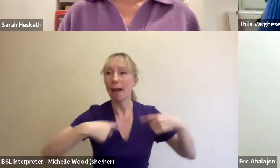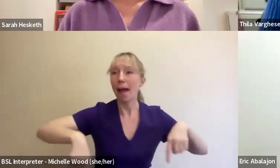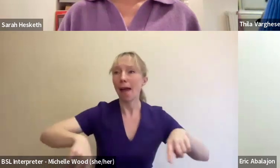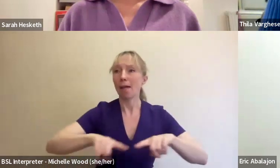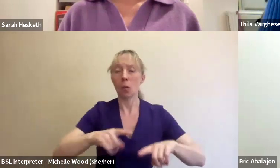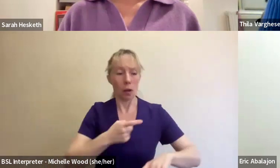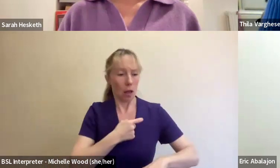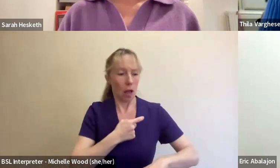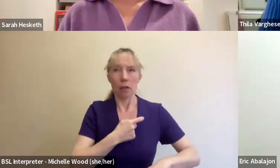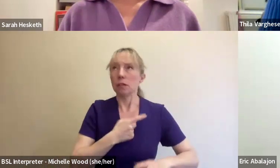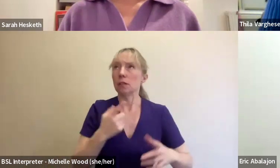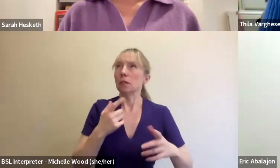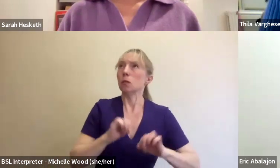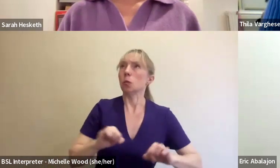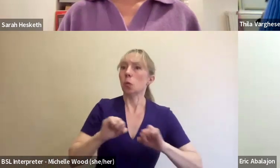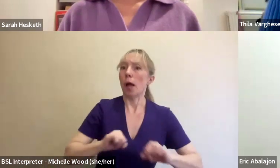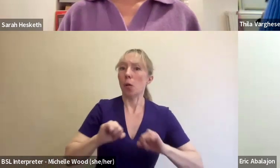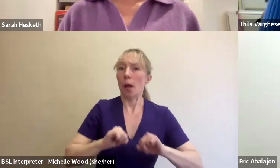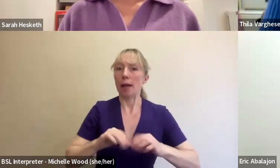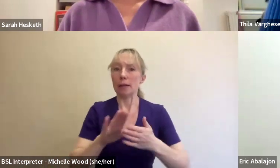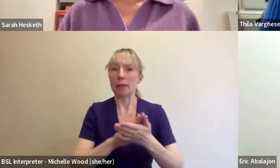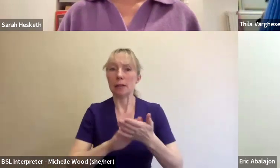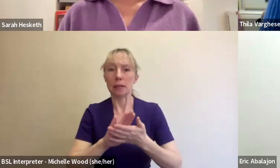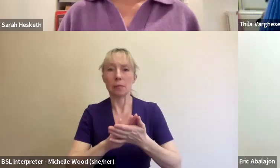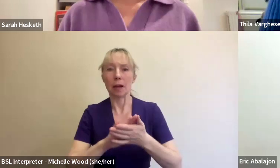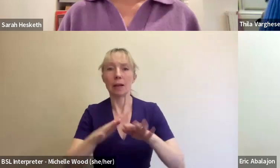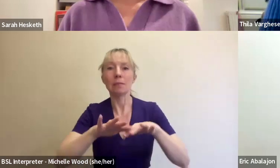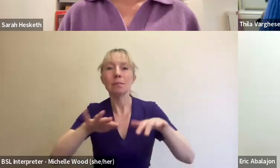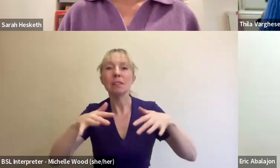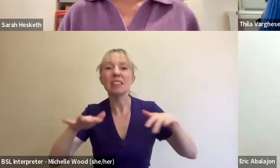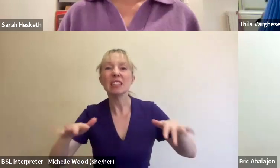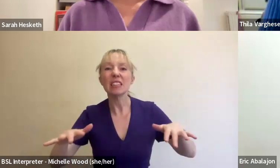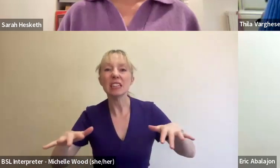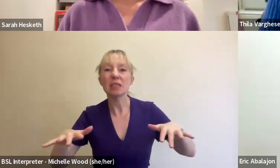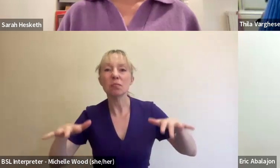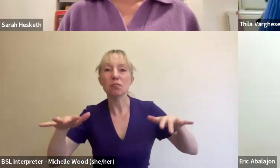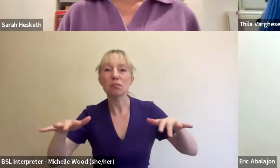of the situation is further aggravated by the seas engulfing everything.